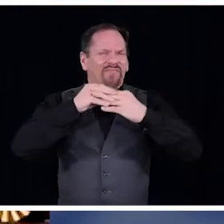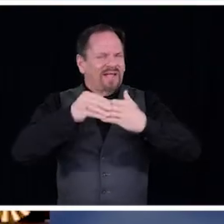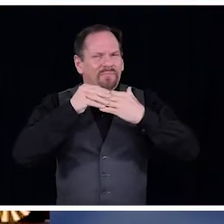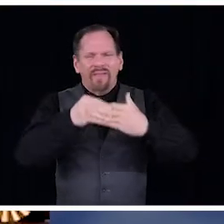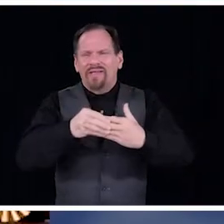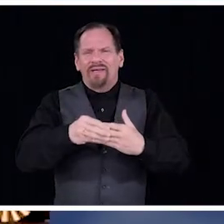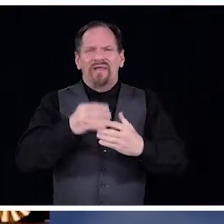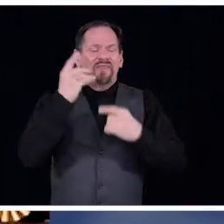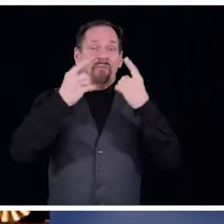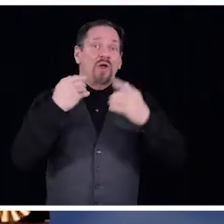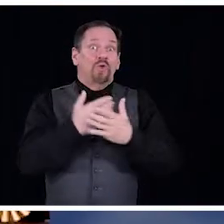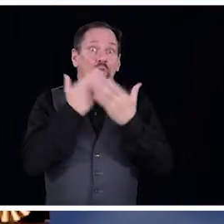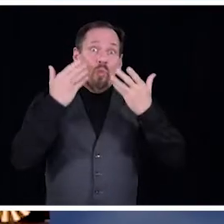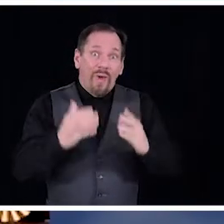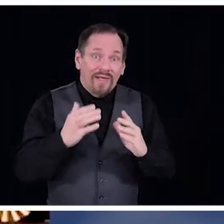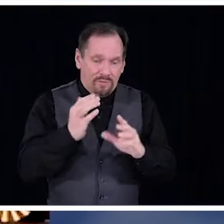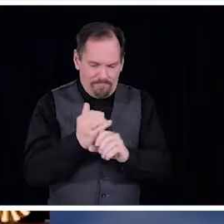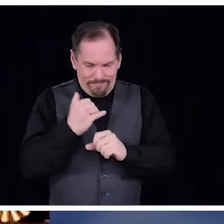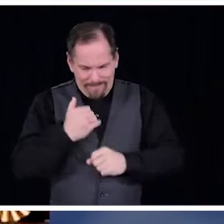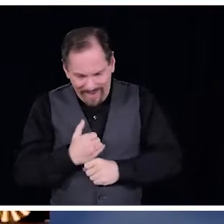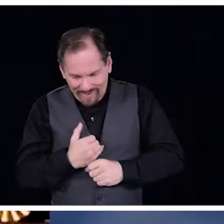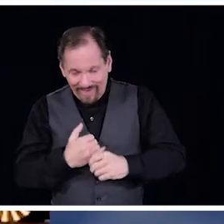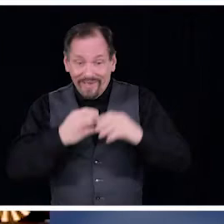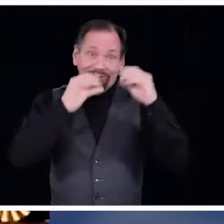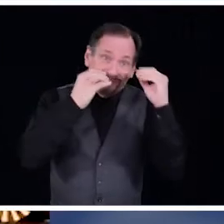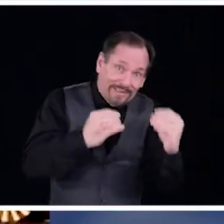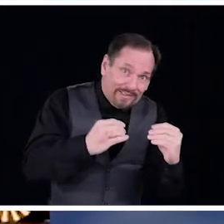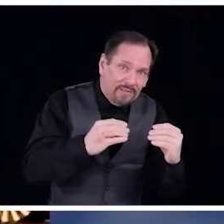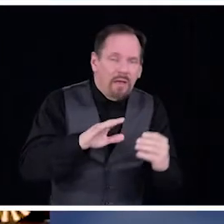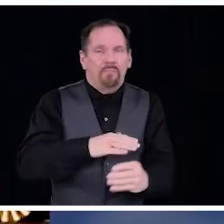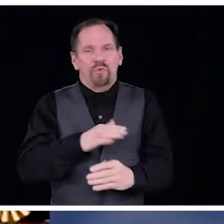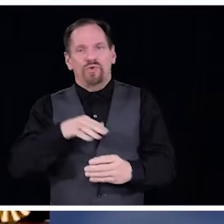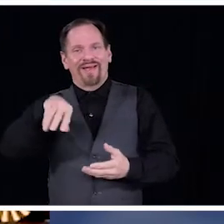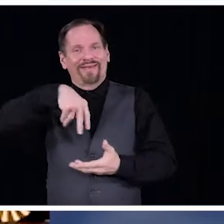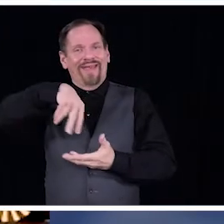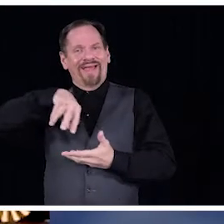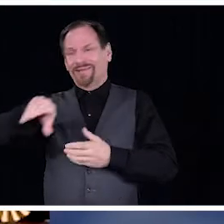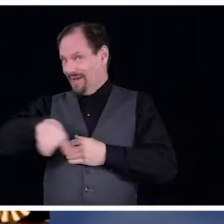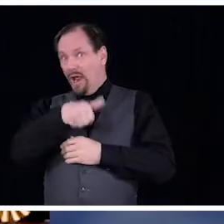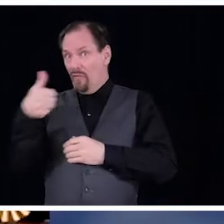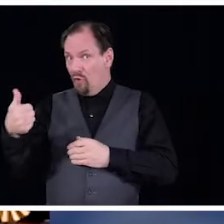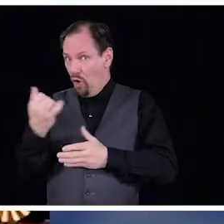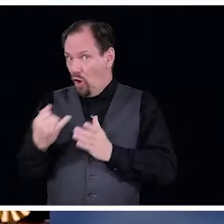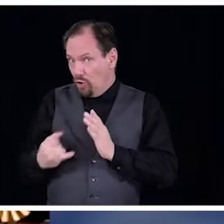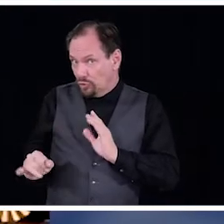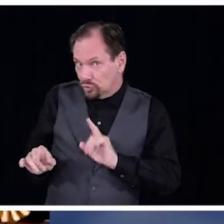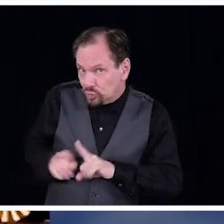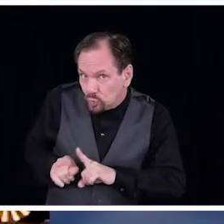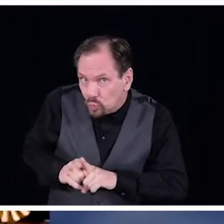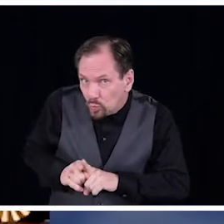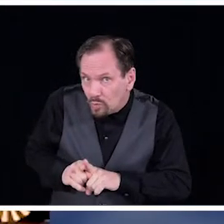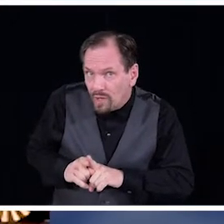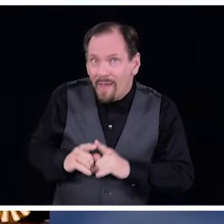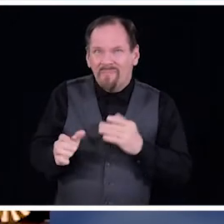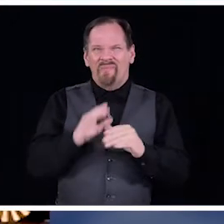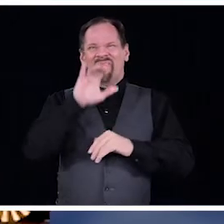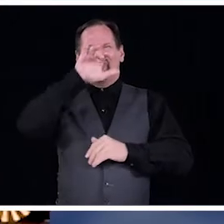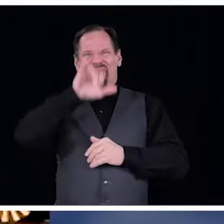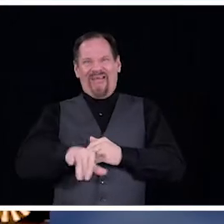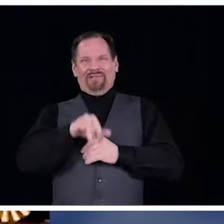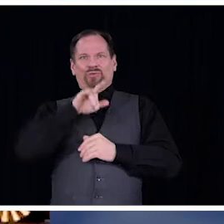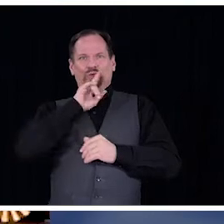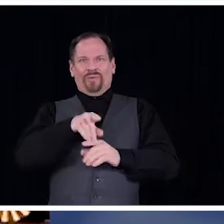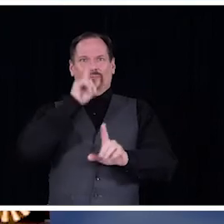make, teach, and disseminate music and dance and other art forms. And that may be the silver lining in this.